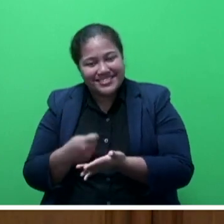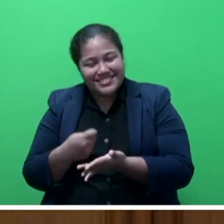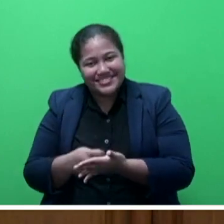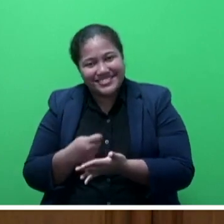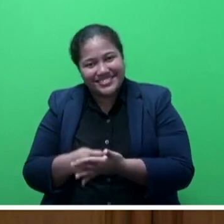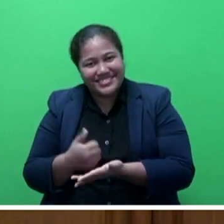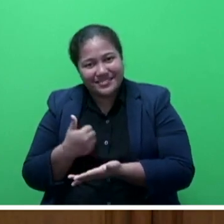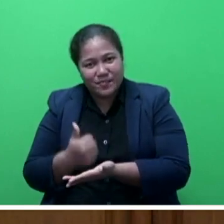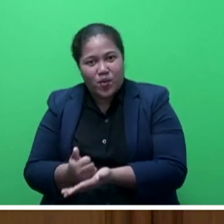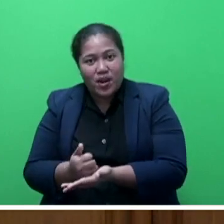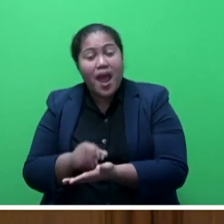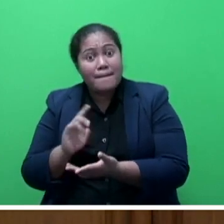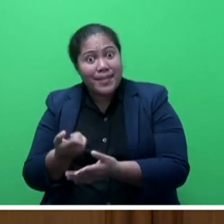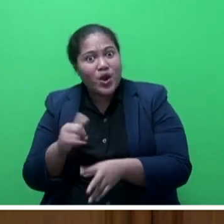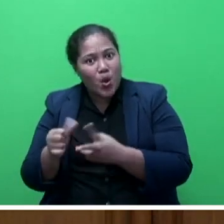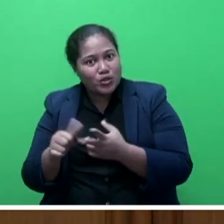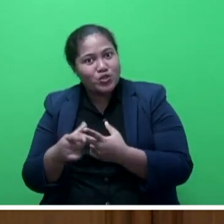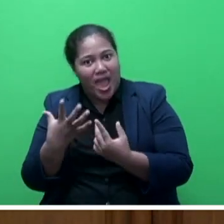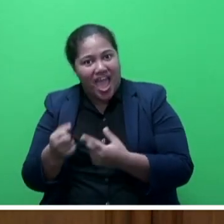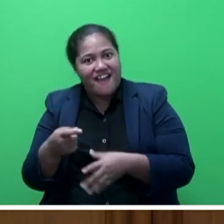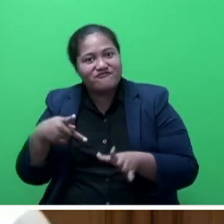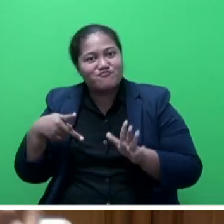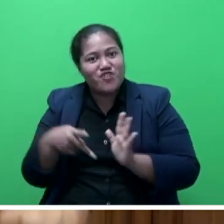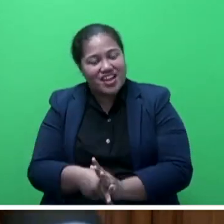our mangrove forests.